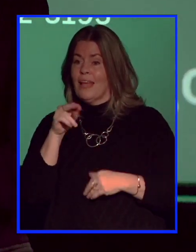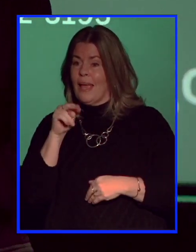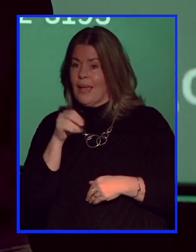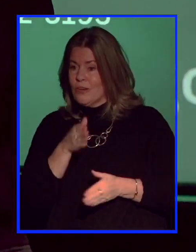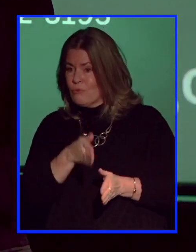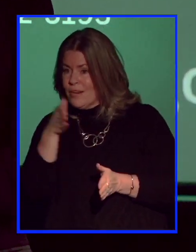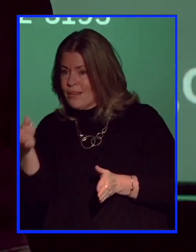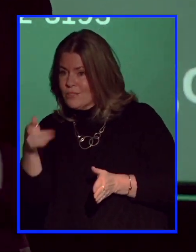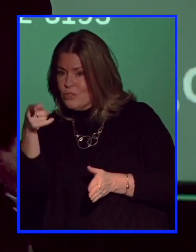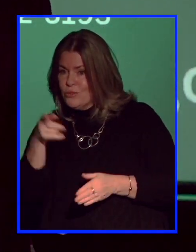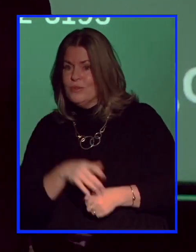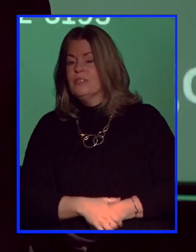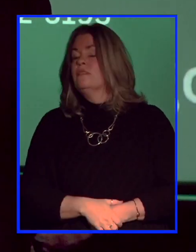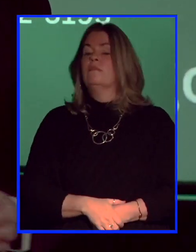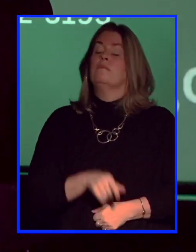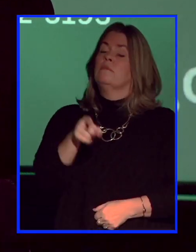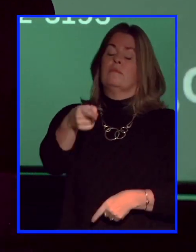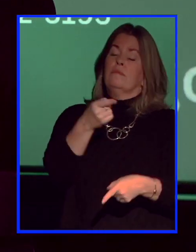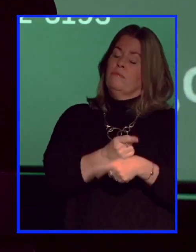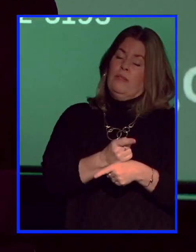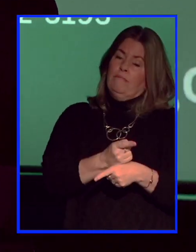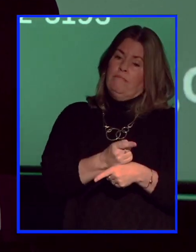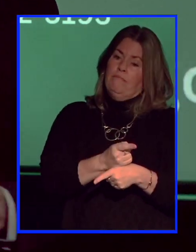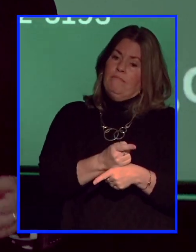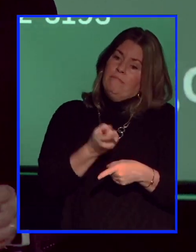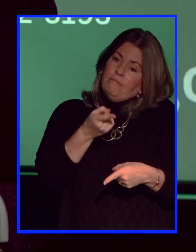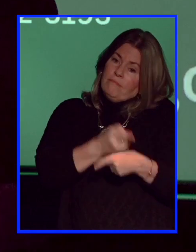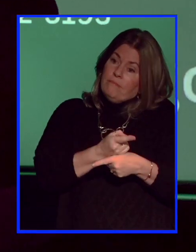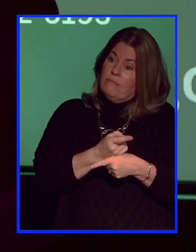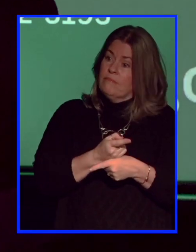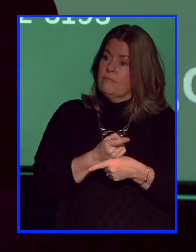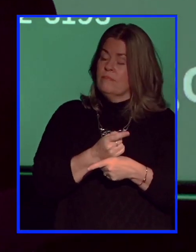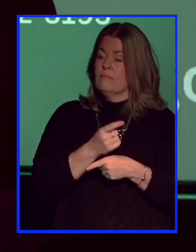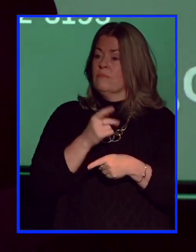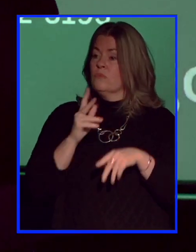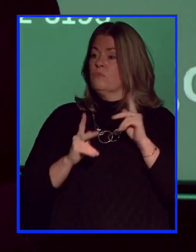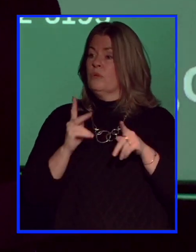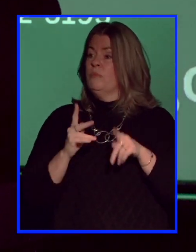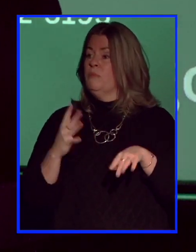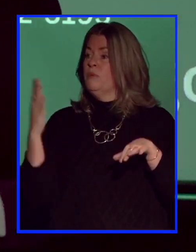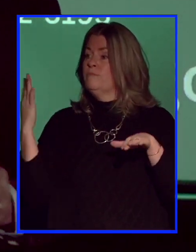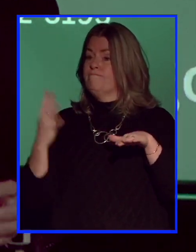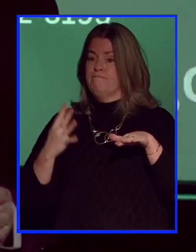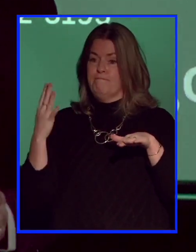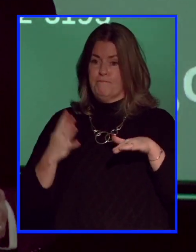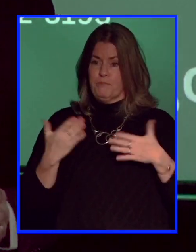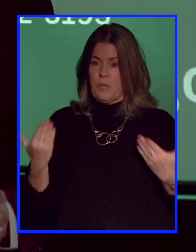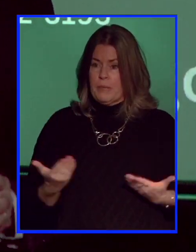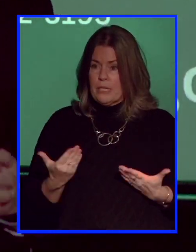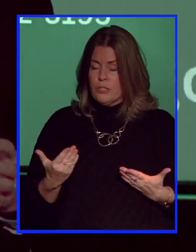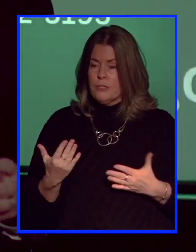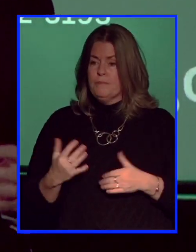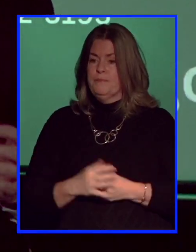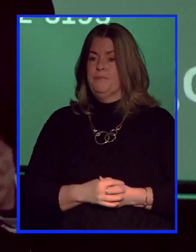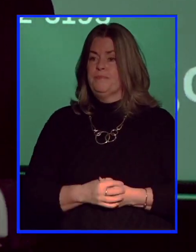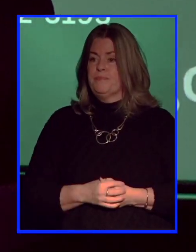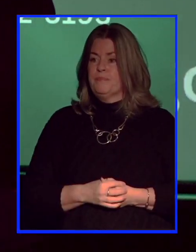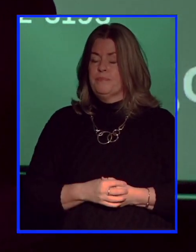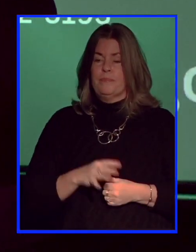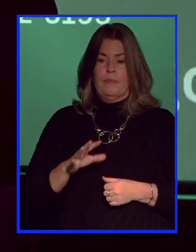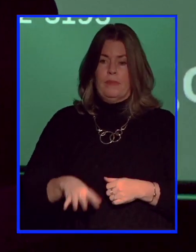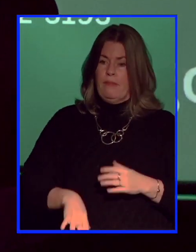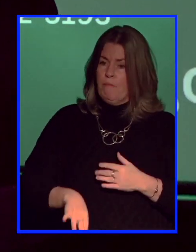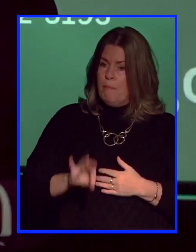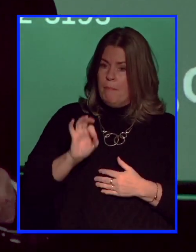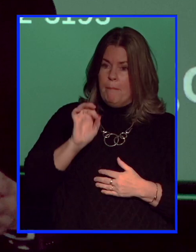you. You're right, okay? When you have people coming here, and they've literally up there, they picked their kids